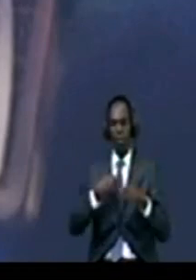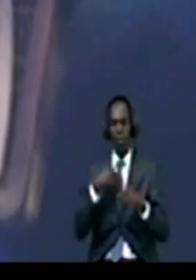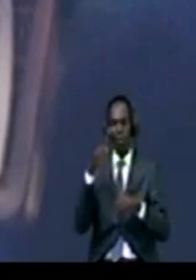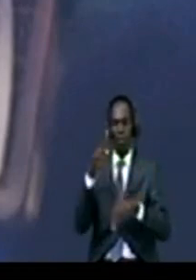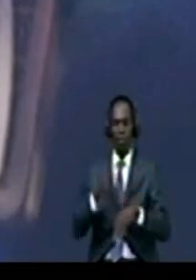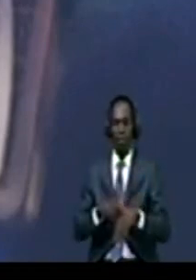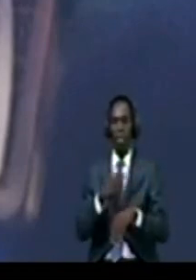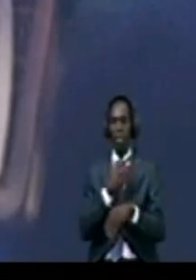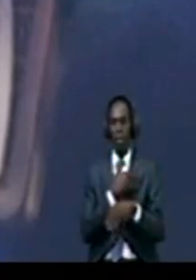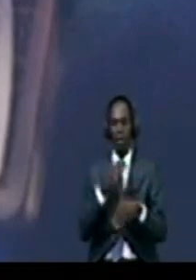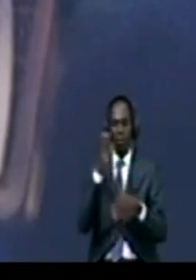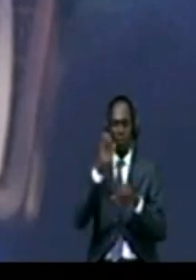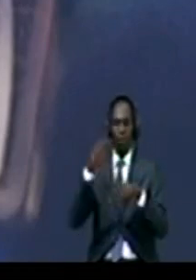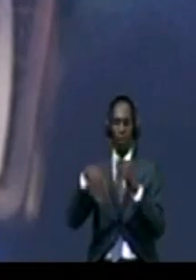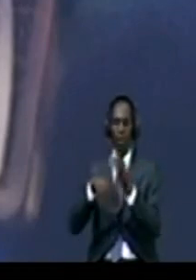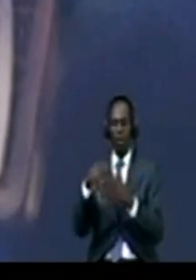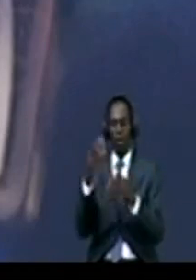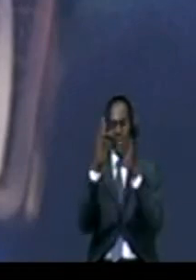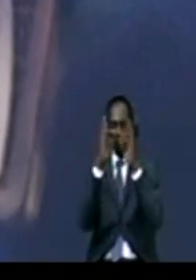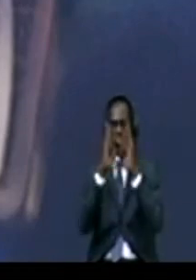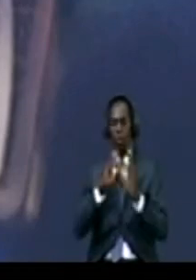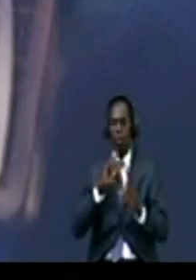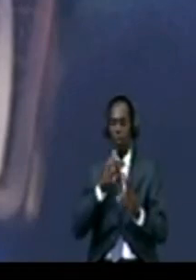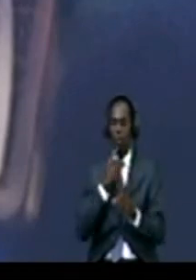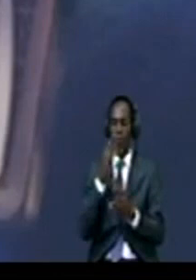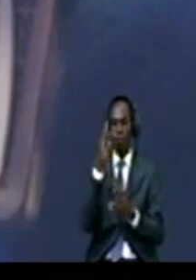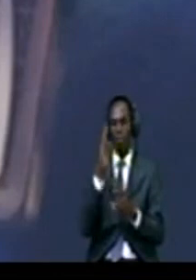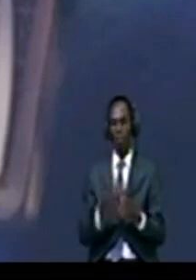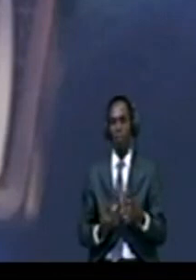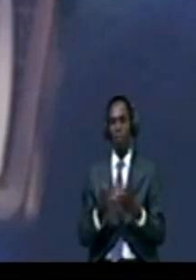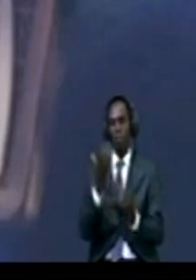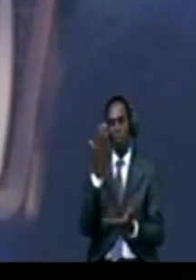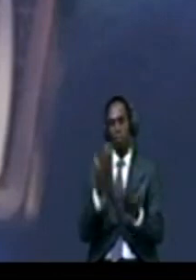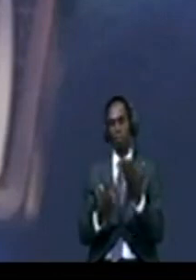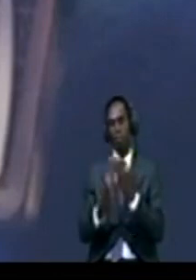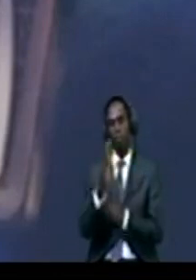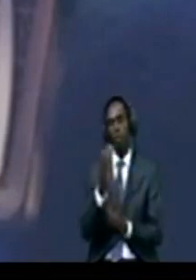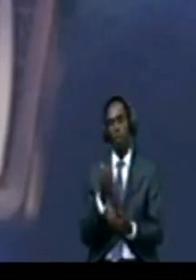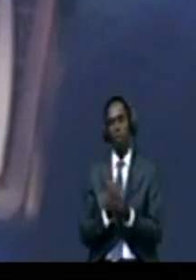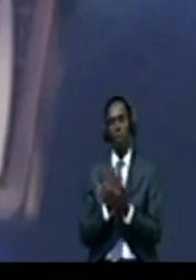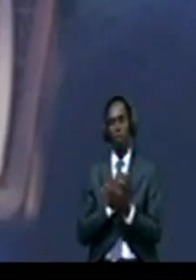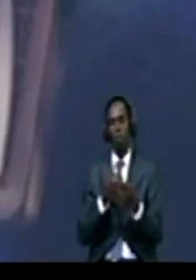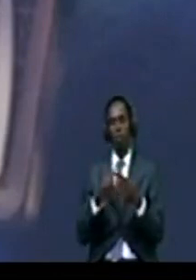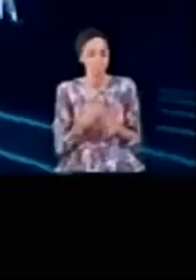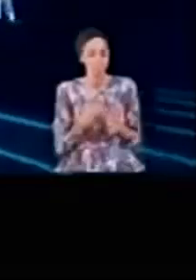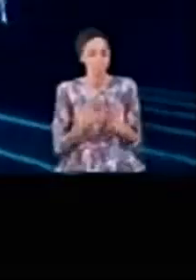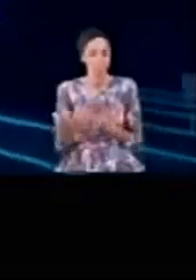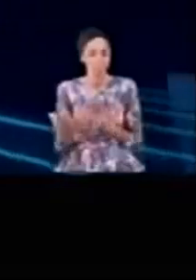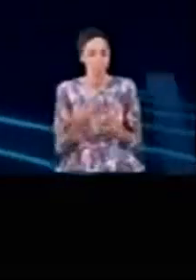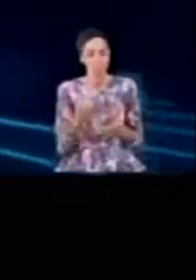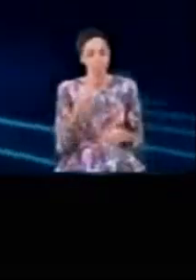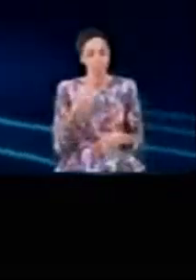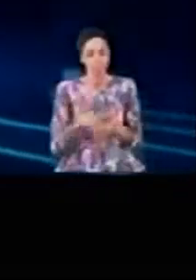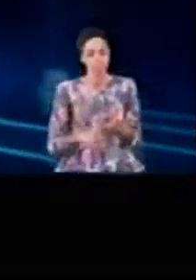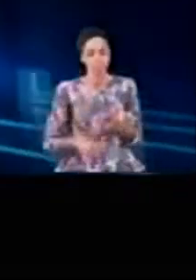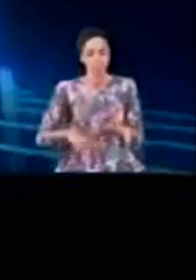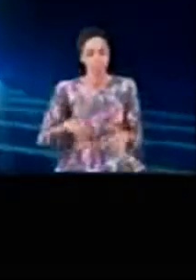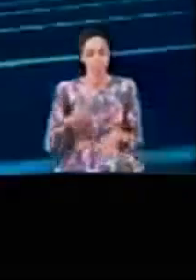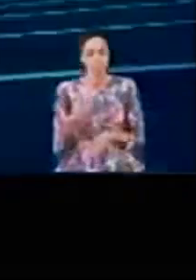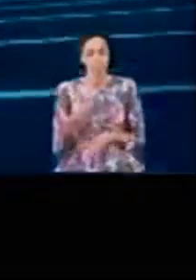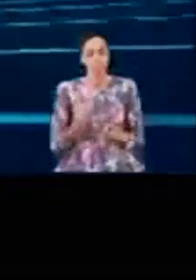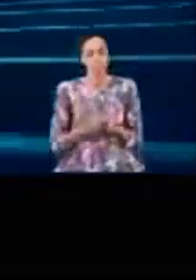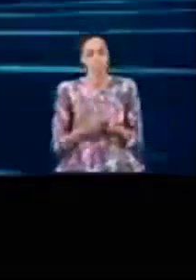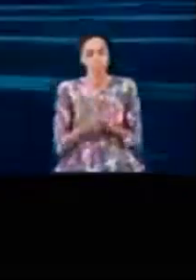bitterly. May God help us to be doers of the word. Amen. Deeper Life Bible